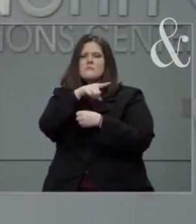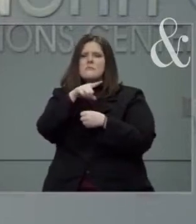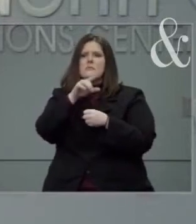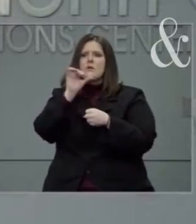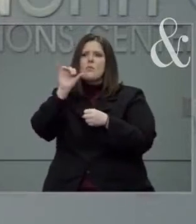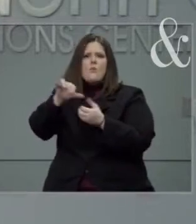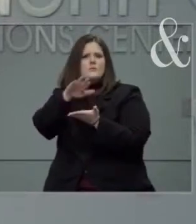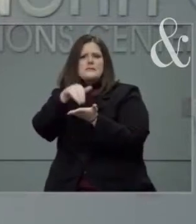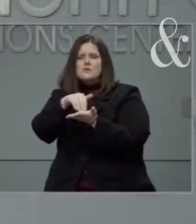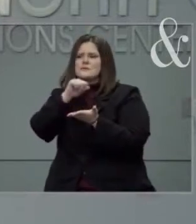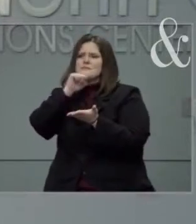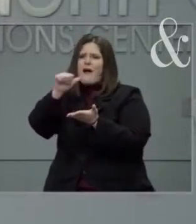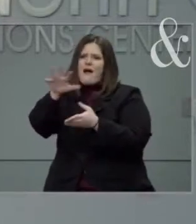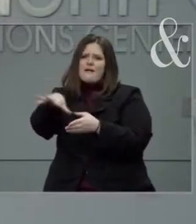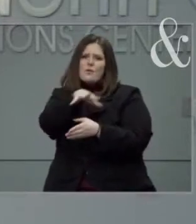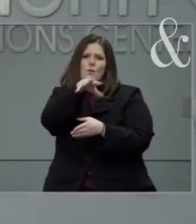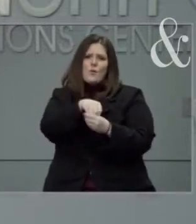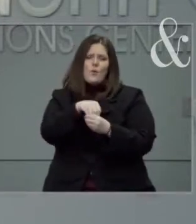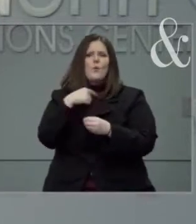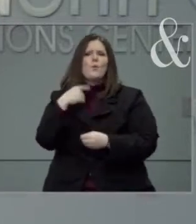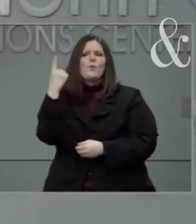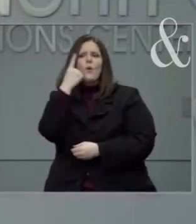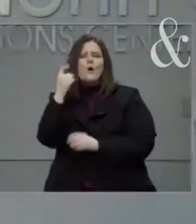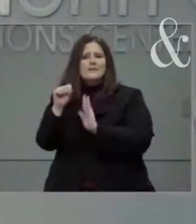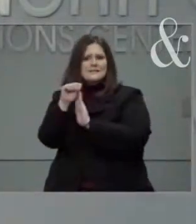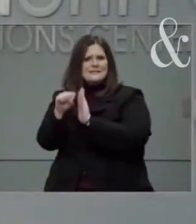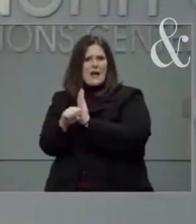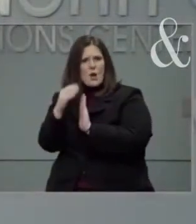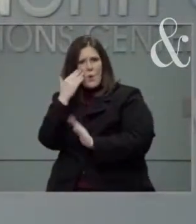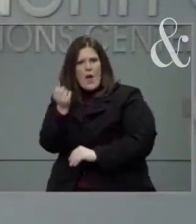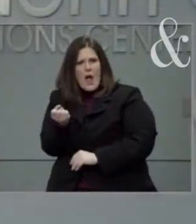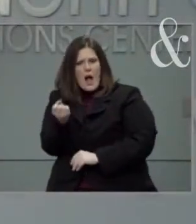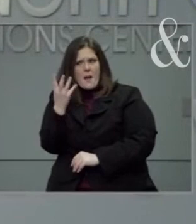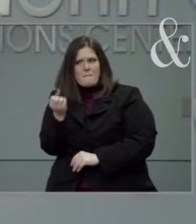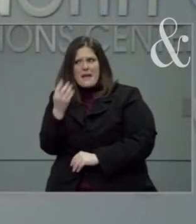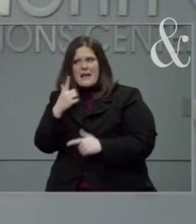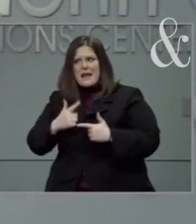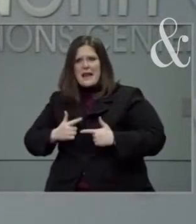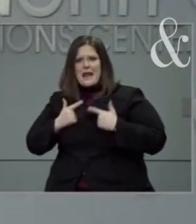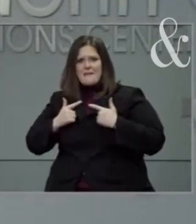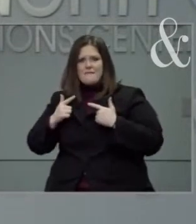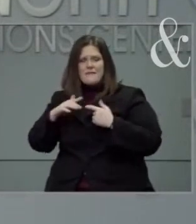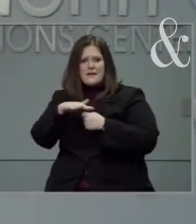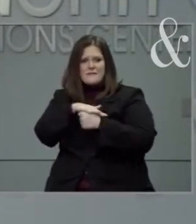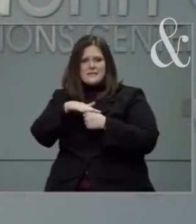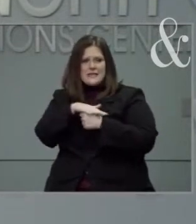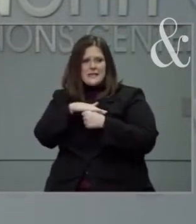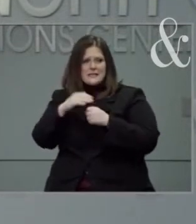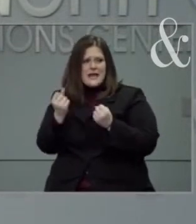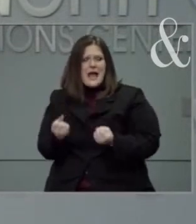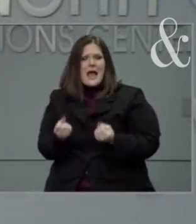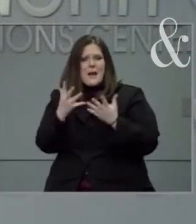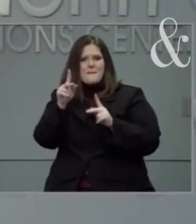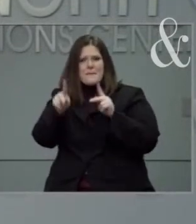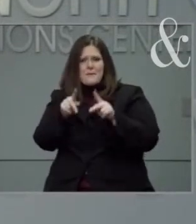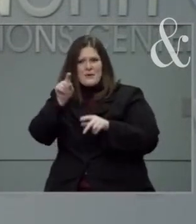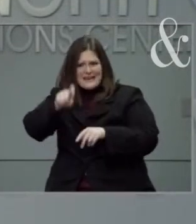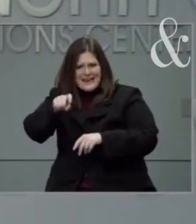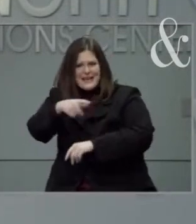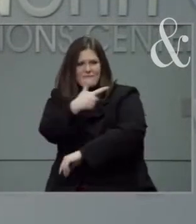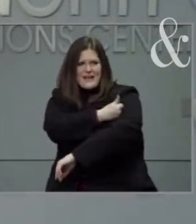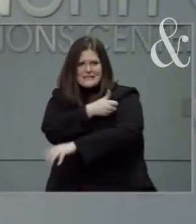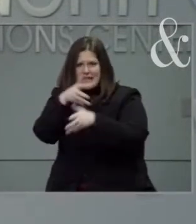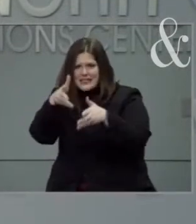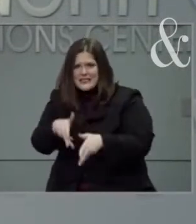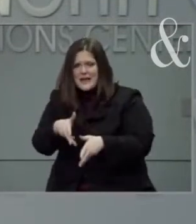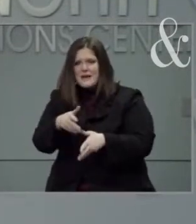Walgreens programs. I was wondering if the state knew how many living facilities still knew how many facilities needed vaccines, and if